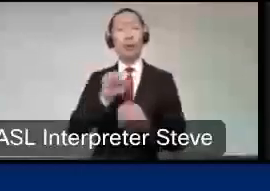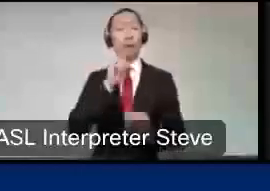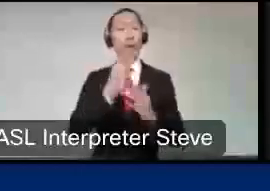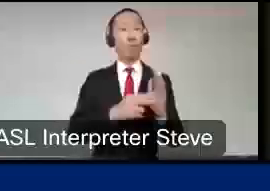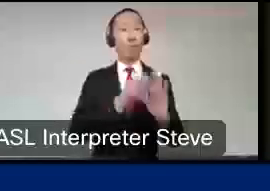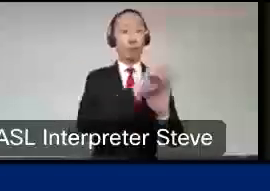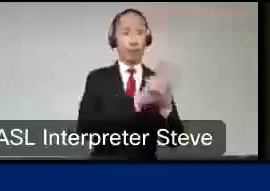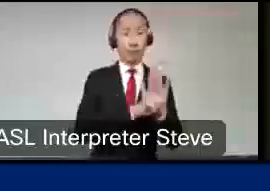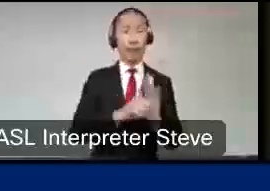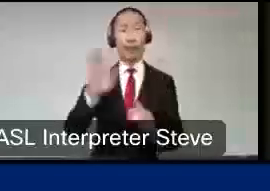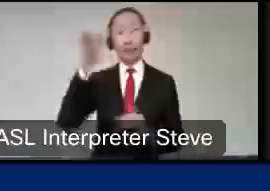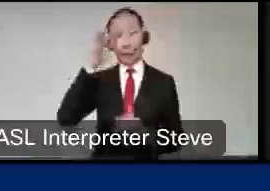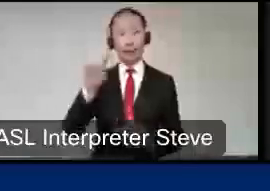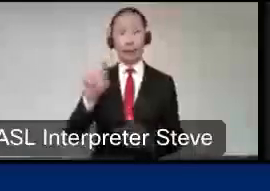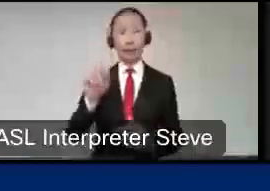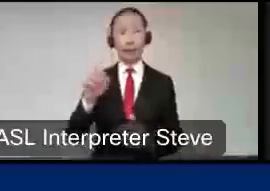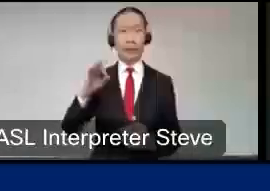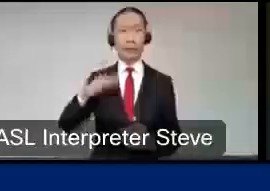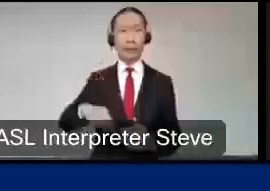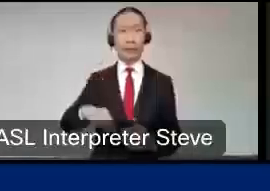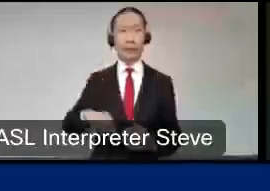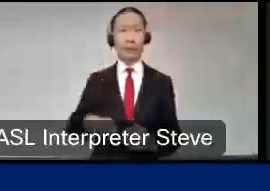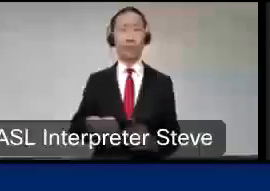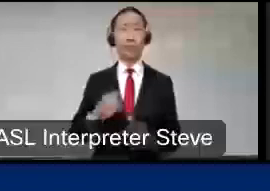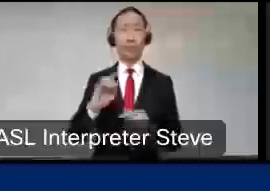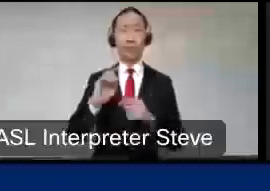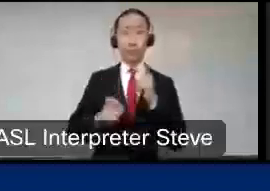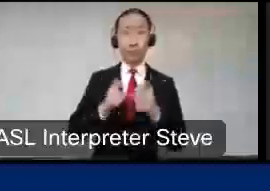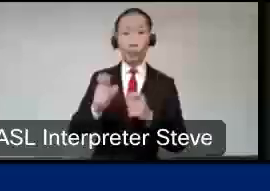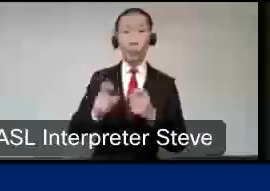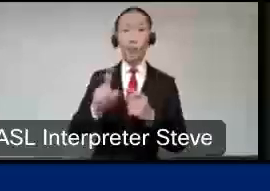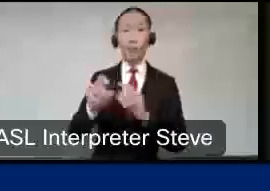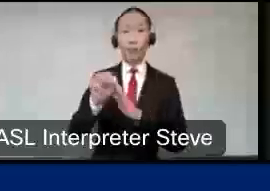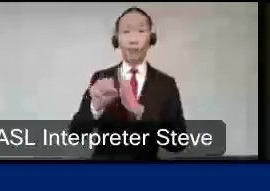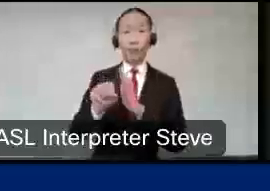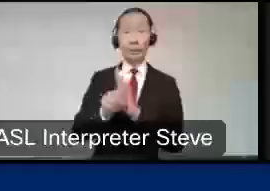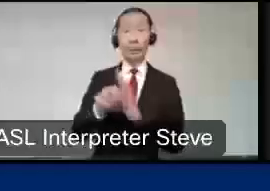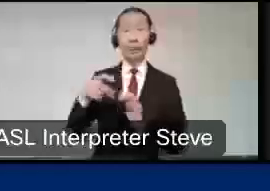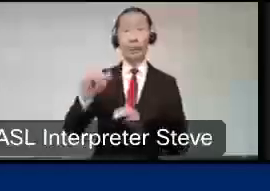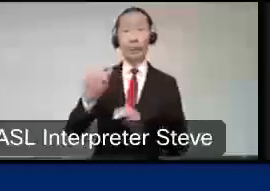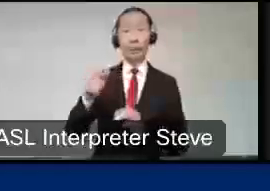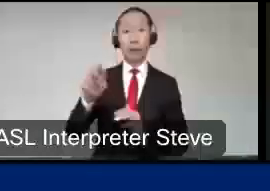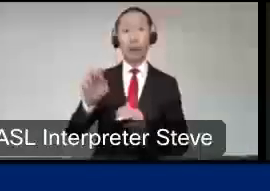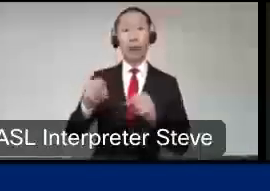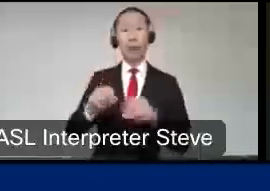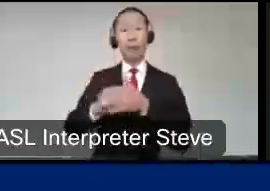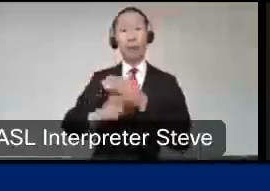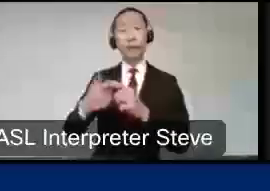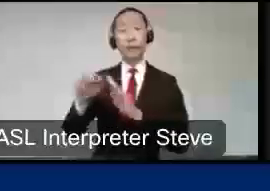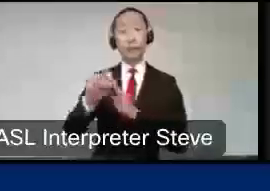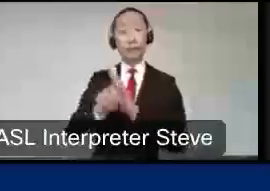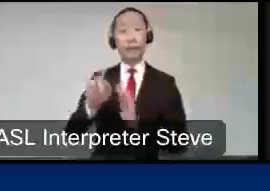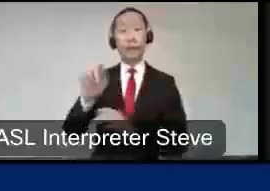and federal tax benefits. Contributions to a Pennsylvania ABLE may be deducted from state